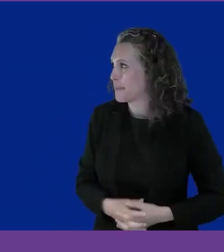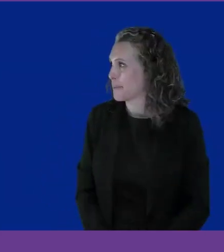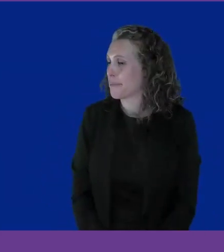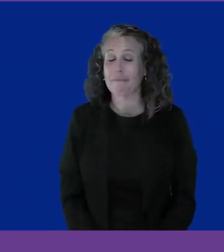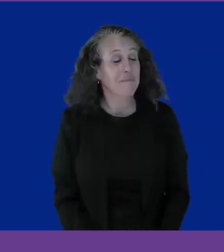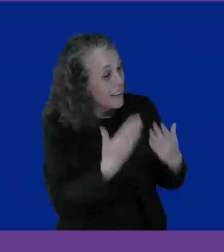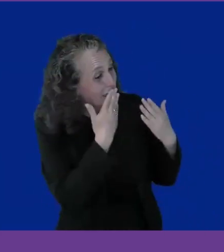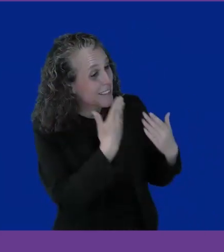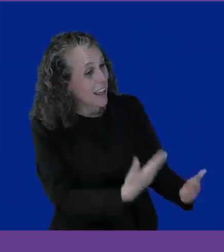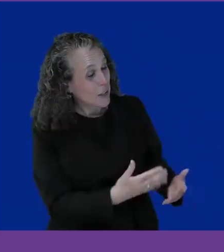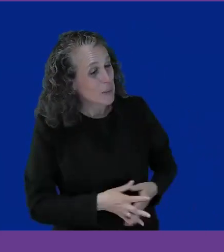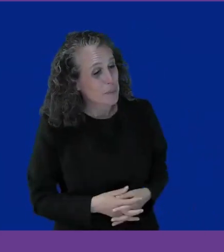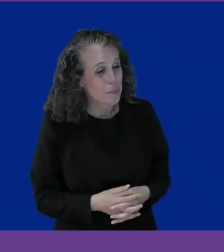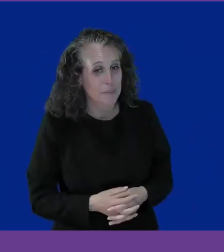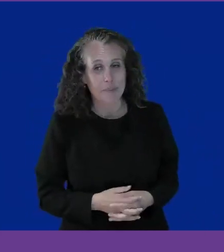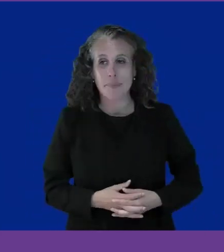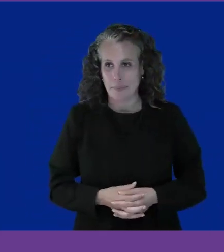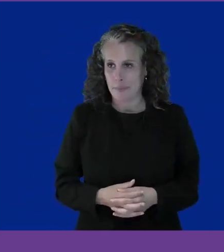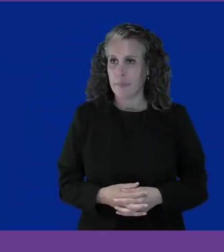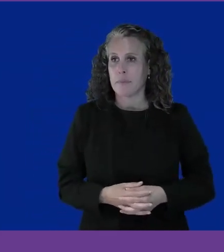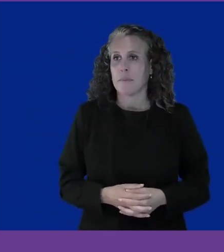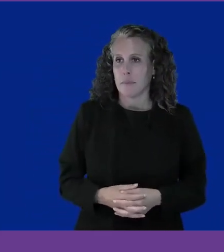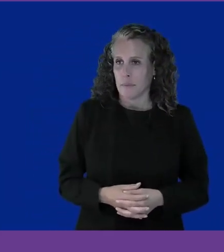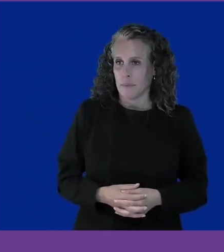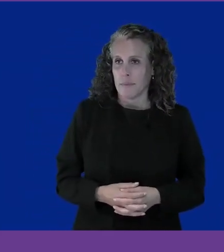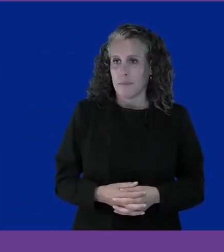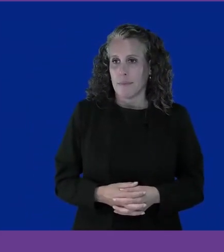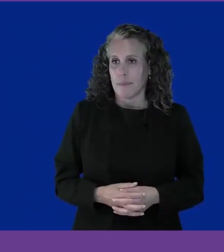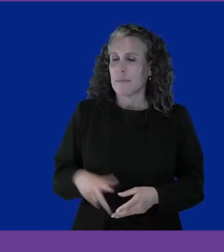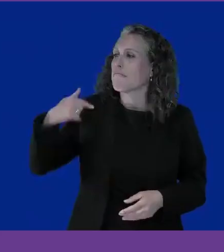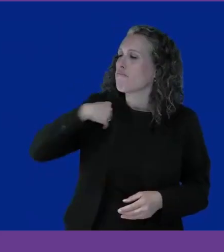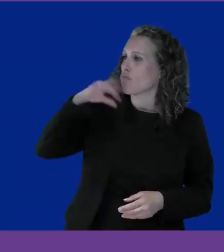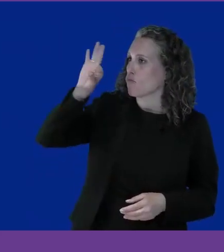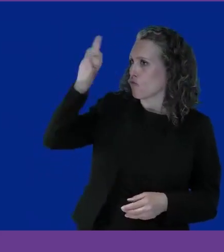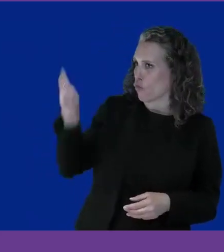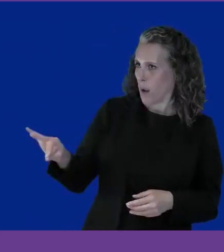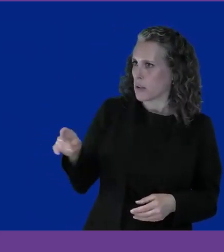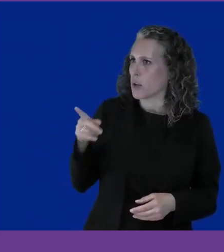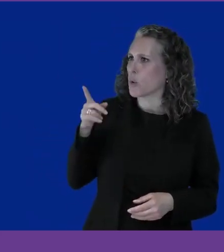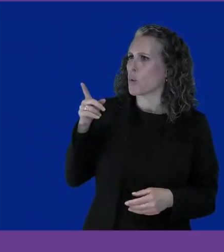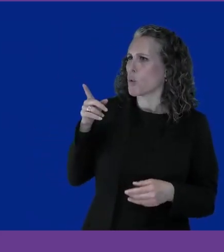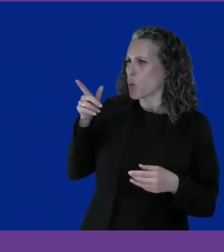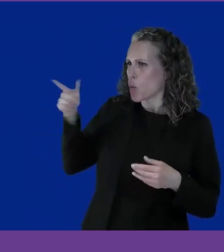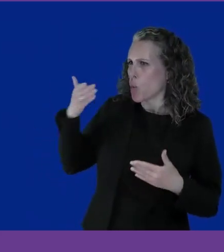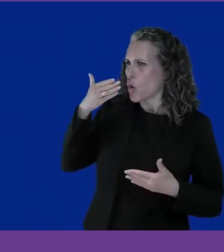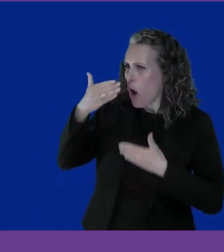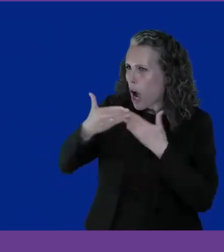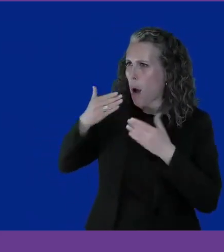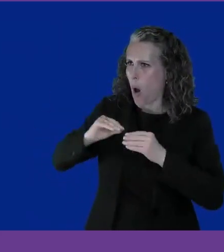Thank you, Lisa. One question to that. When you talk about manufacturing